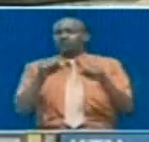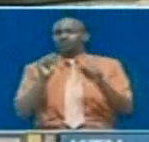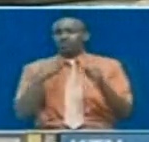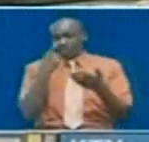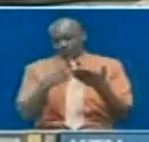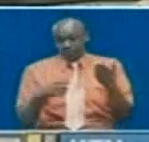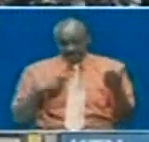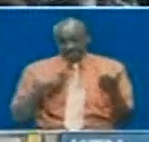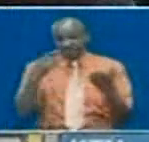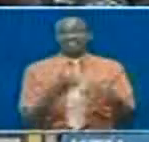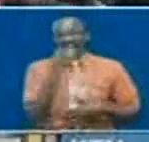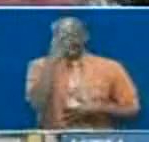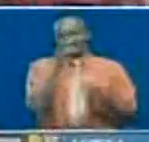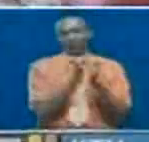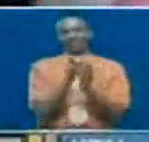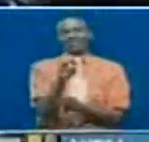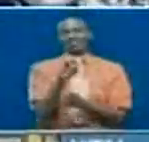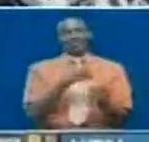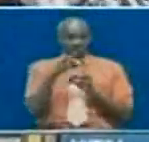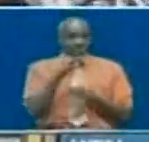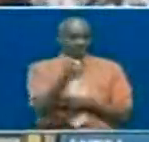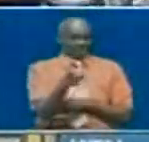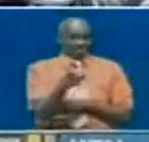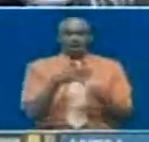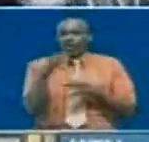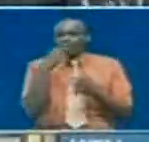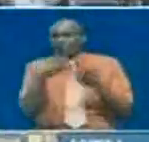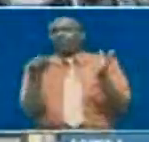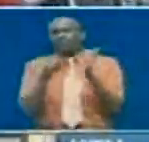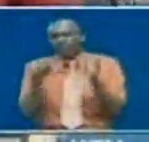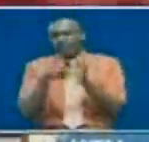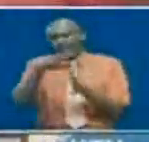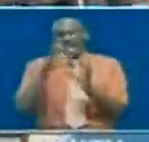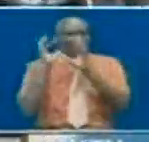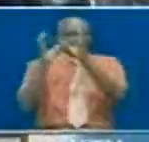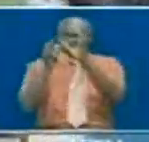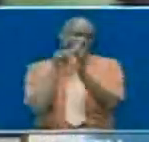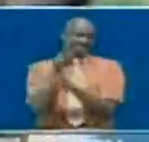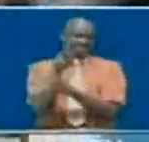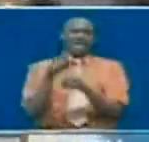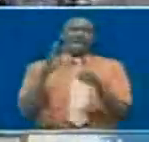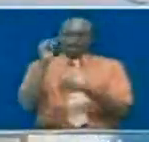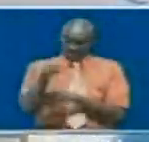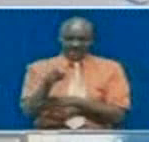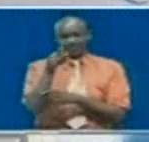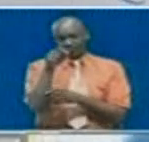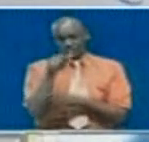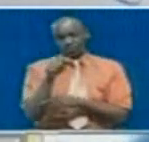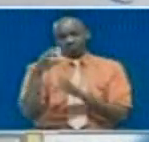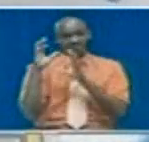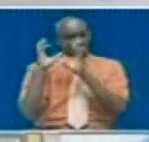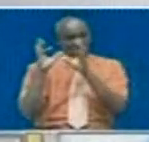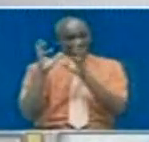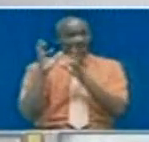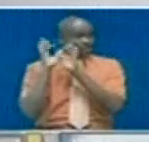infuriate the court leadership. And in court's arguably most problematic region, Kilifi County, members of the Kilifi County Assembly